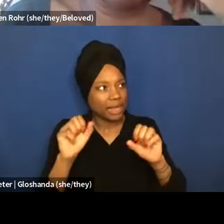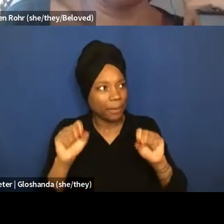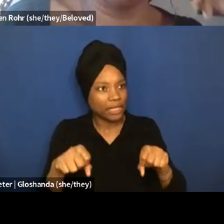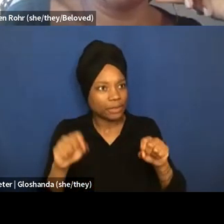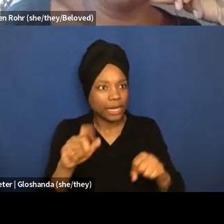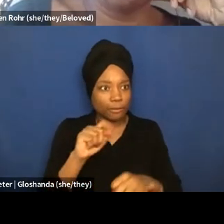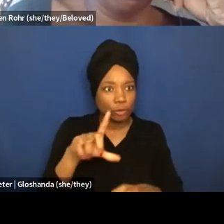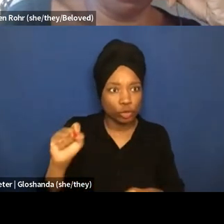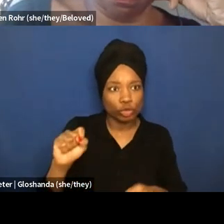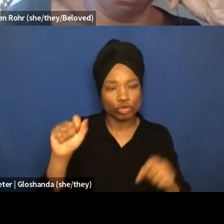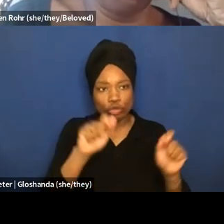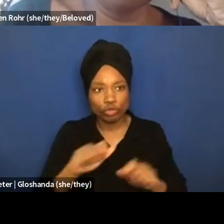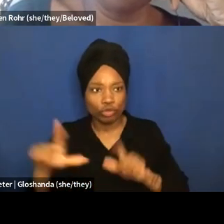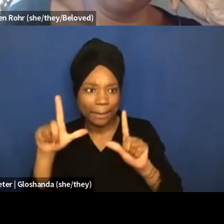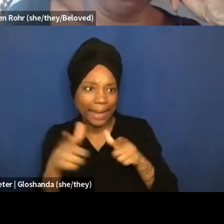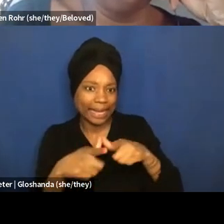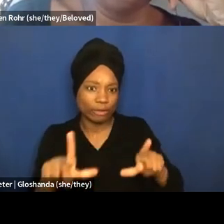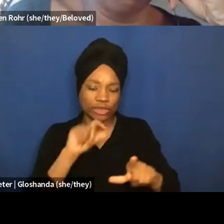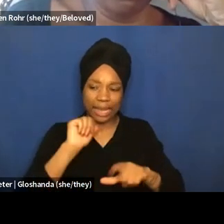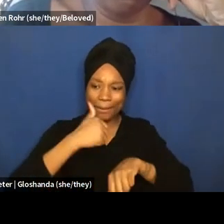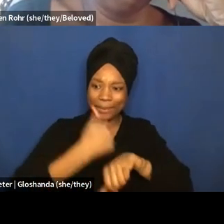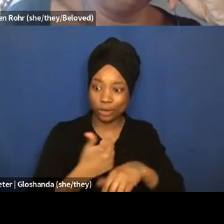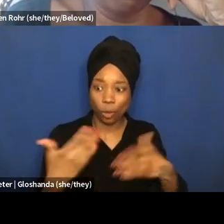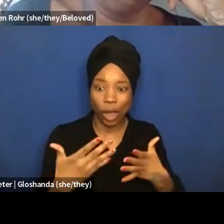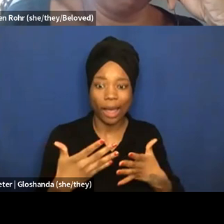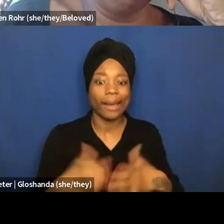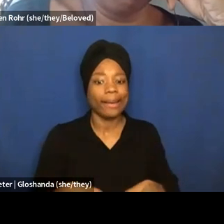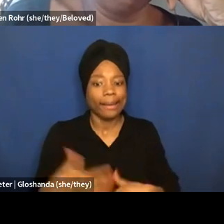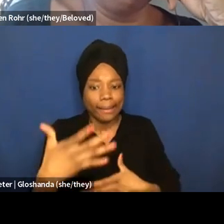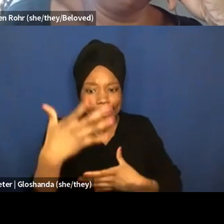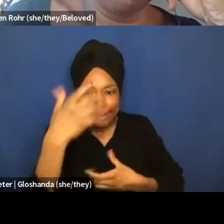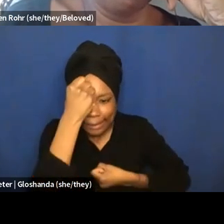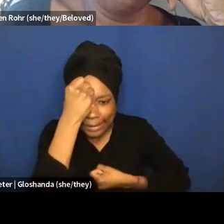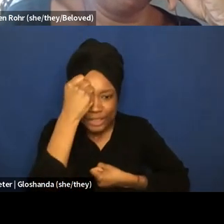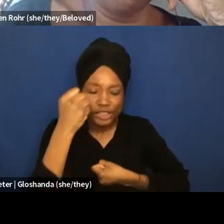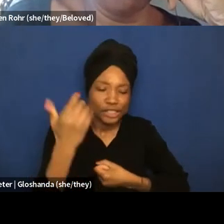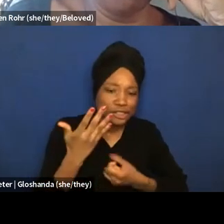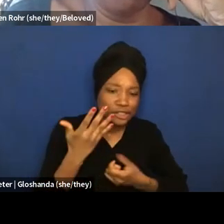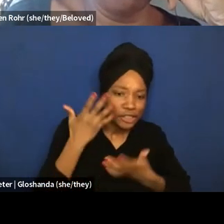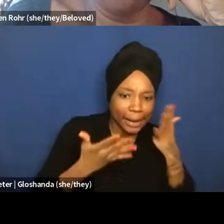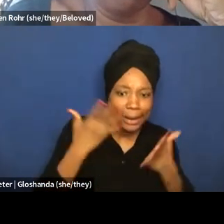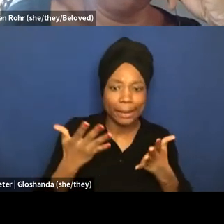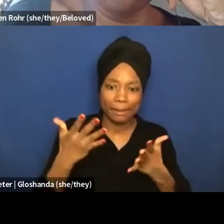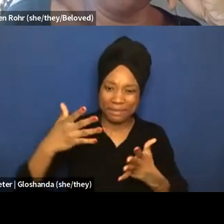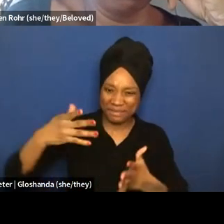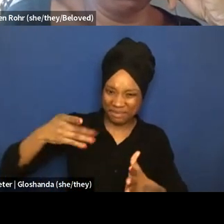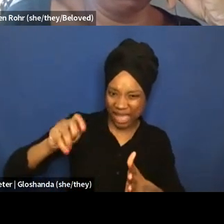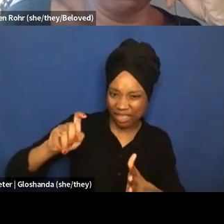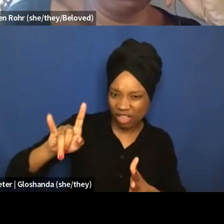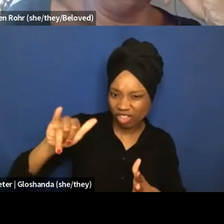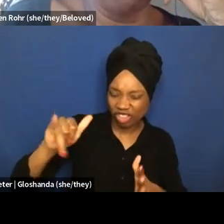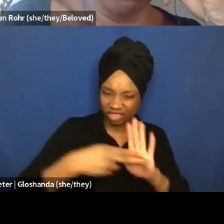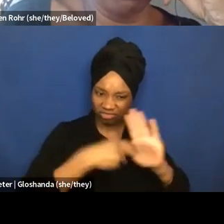in pathology, colonization, and shame, right? Thinking about tools that center neurodiversity and not the medical